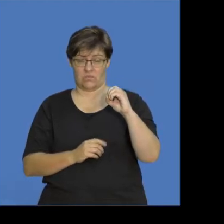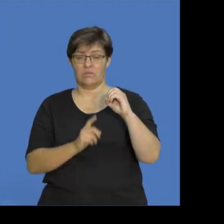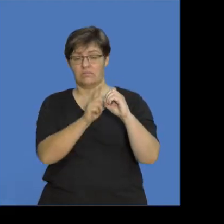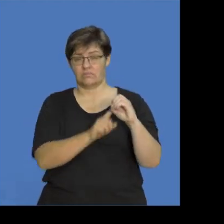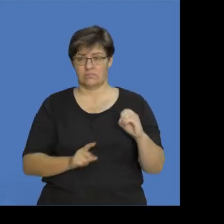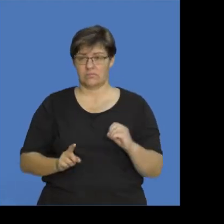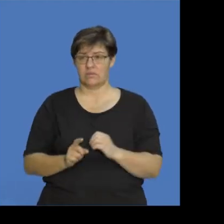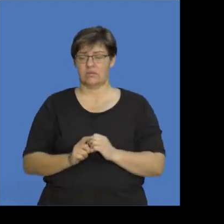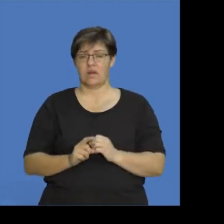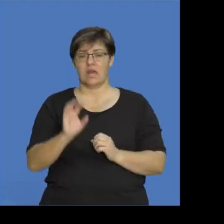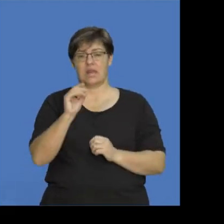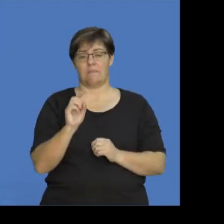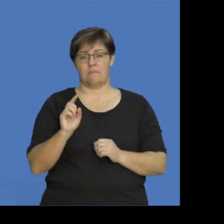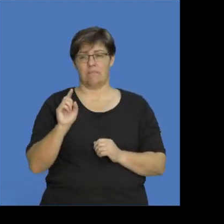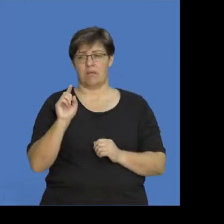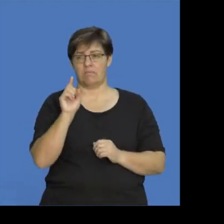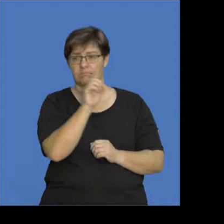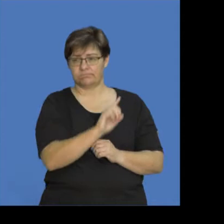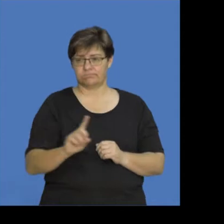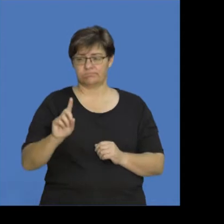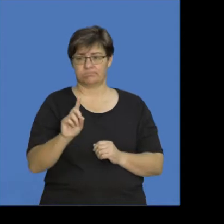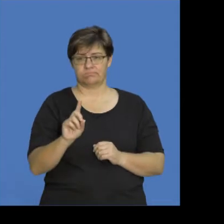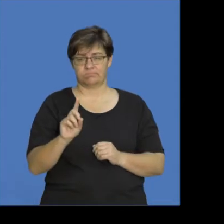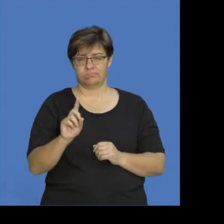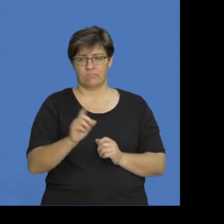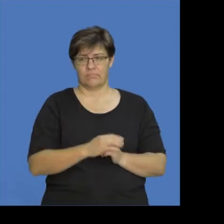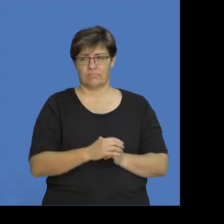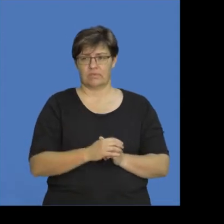can put a single digit number here.